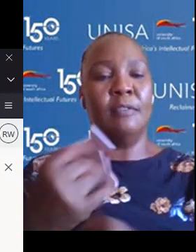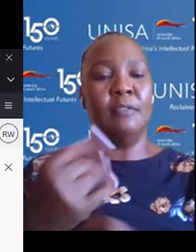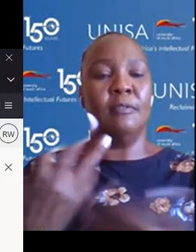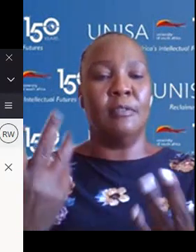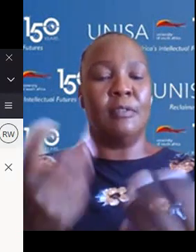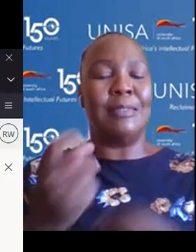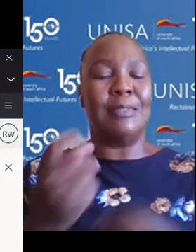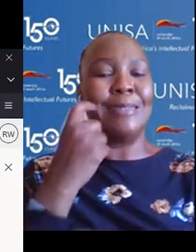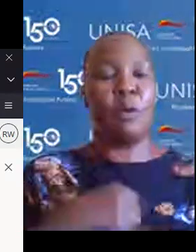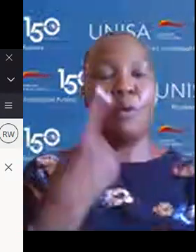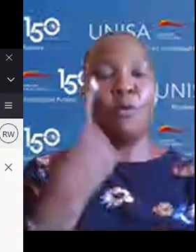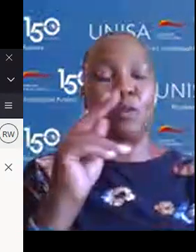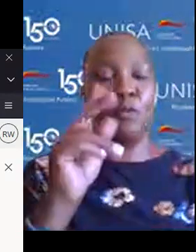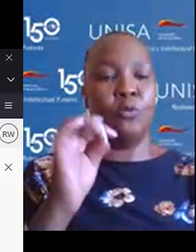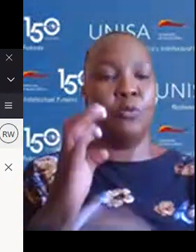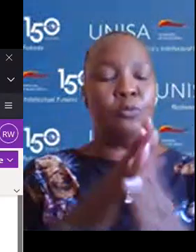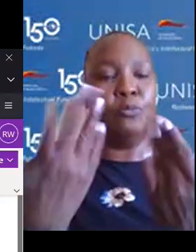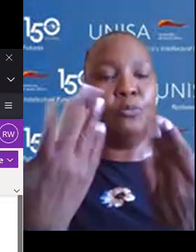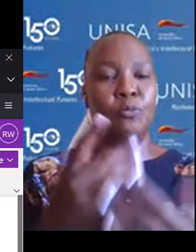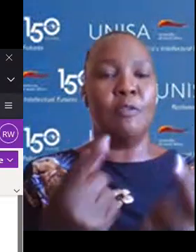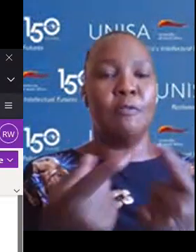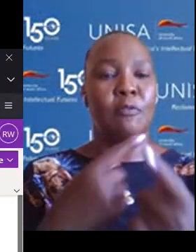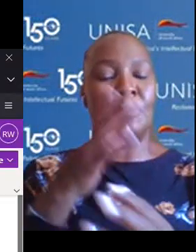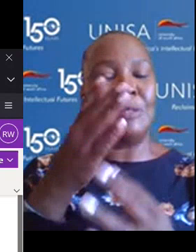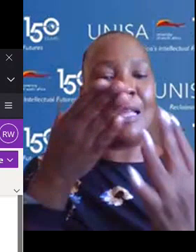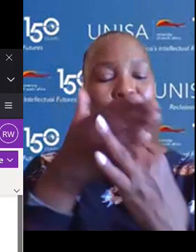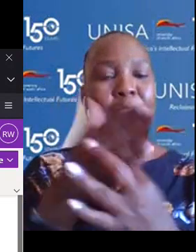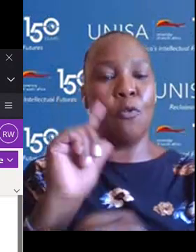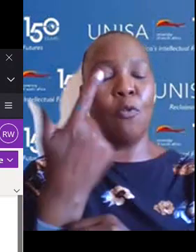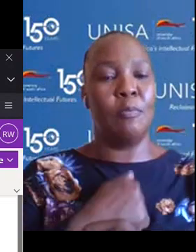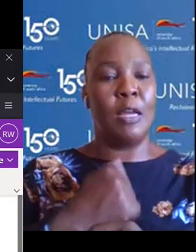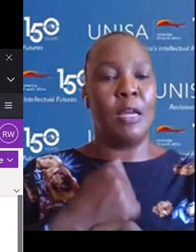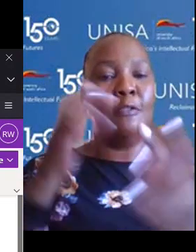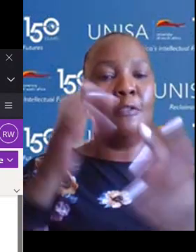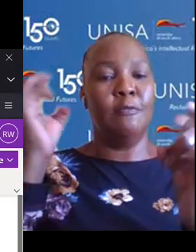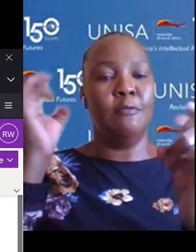my One Notebook again from there, and I've got access to all my information.